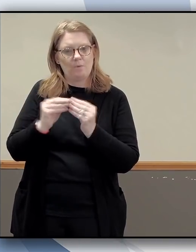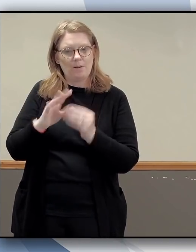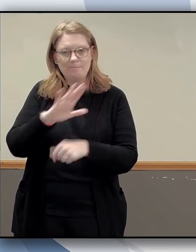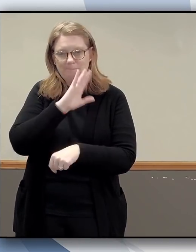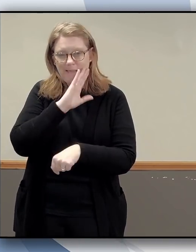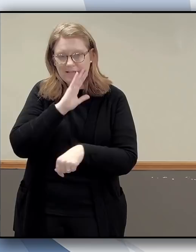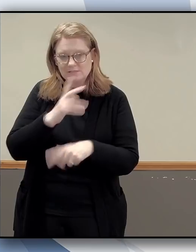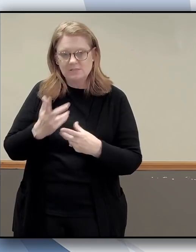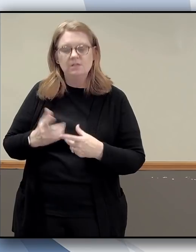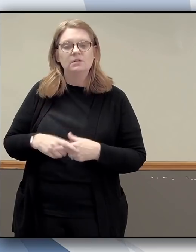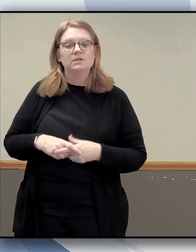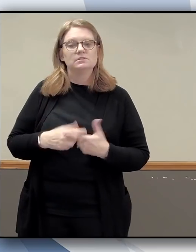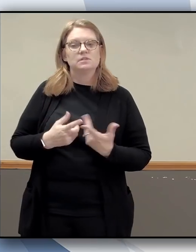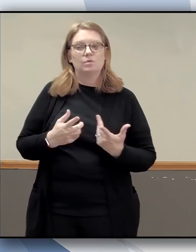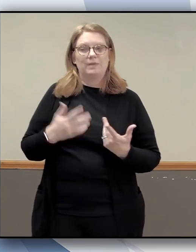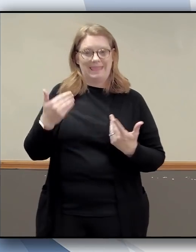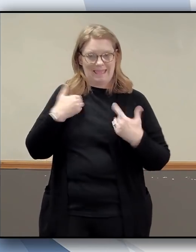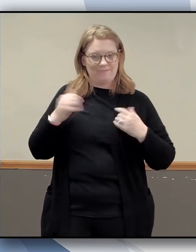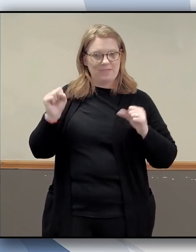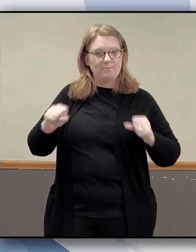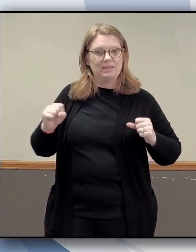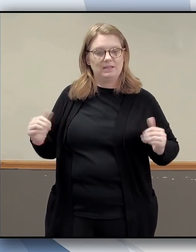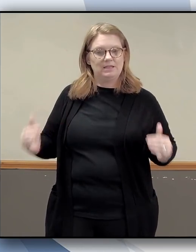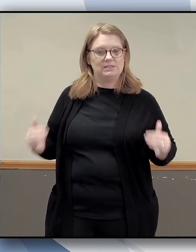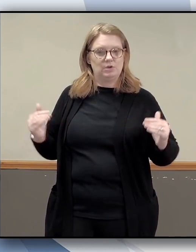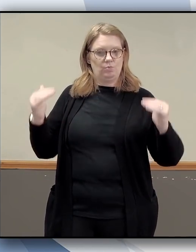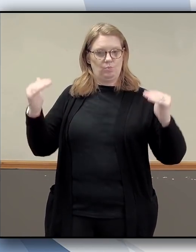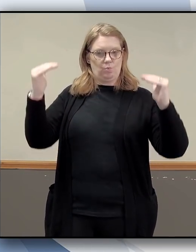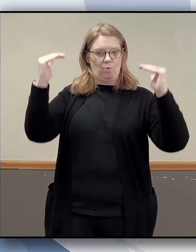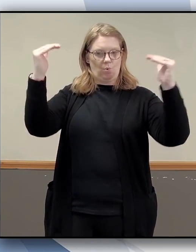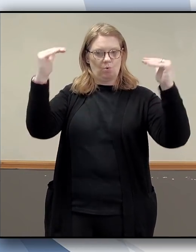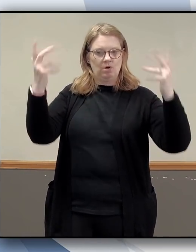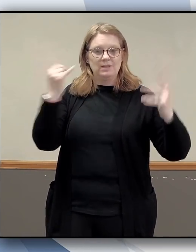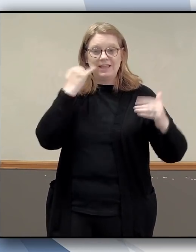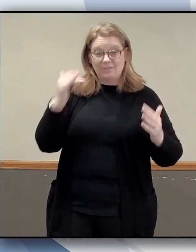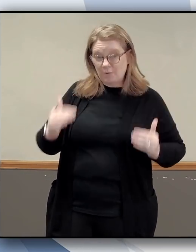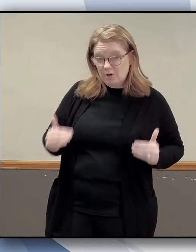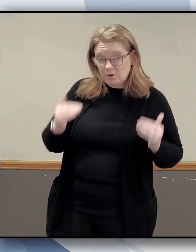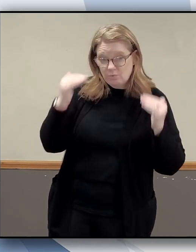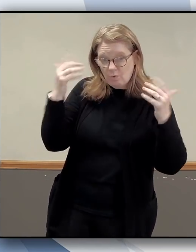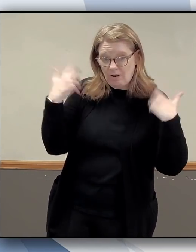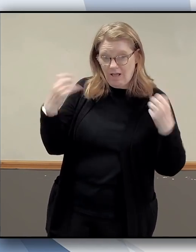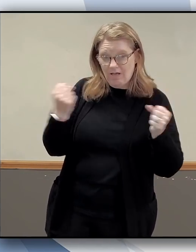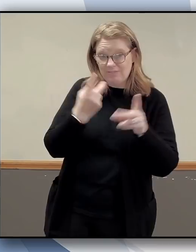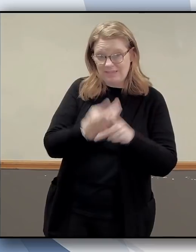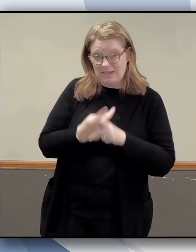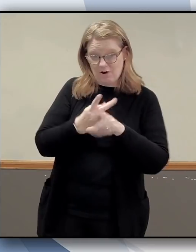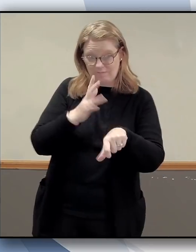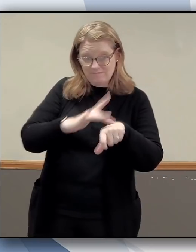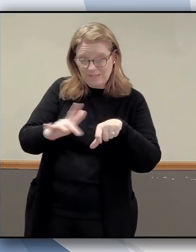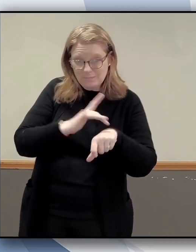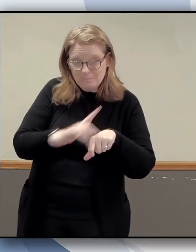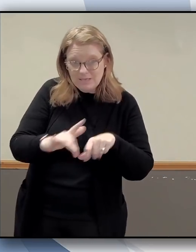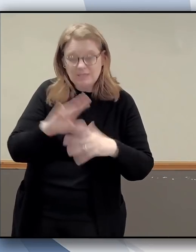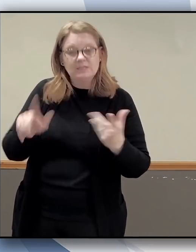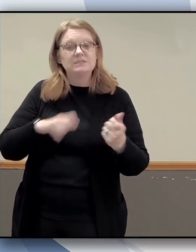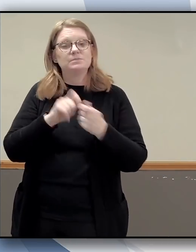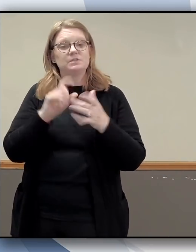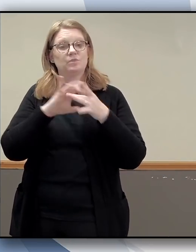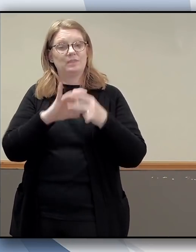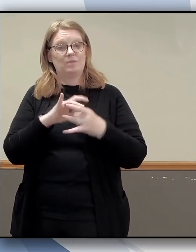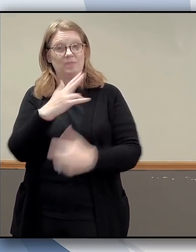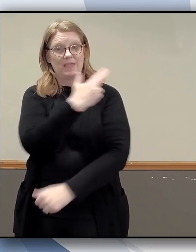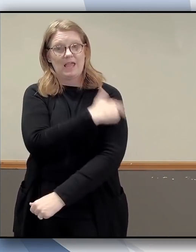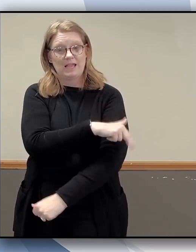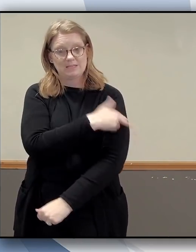to grow. You heard it from Dr. Bull last week. If we're going to grow healthcare capacity in North Dakota, particularly as it relates to hospitals,